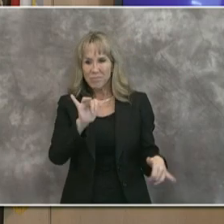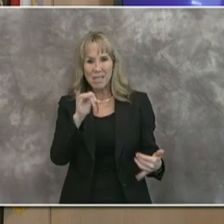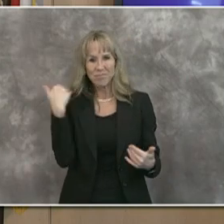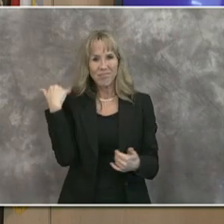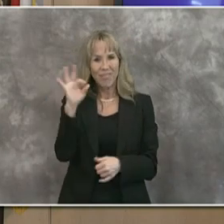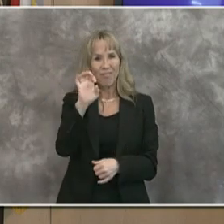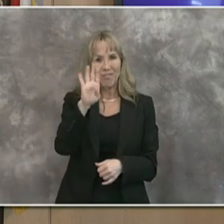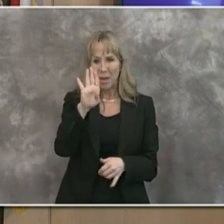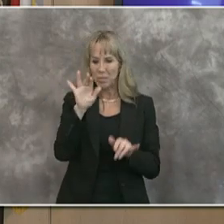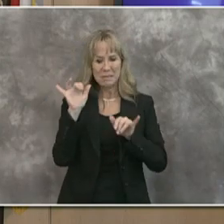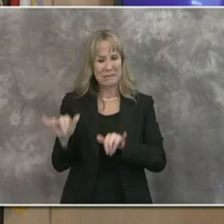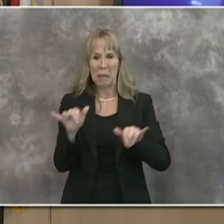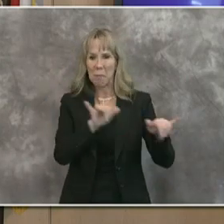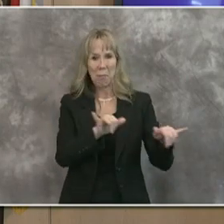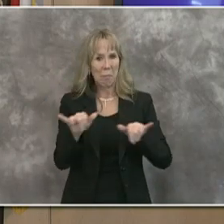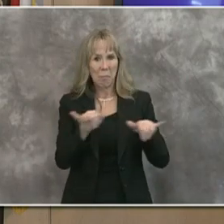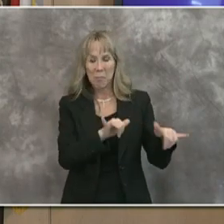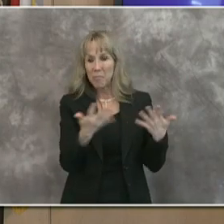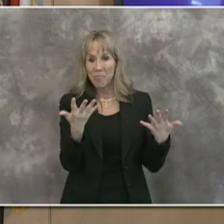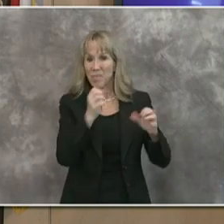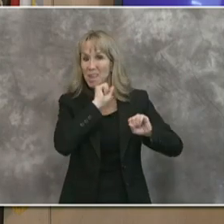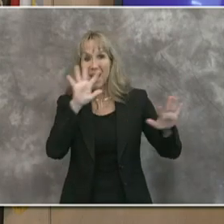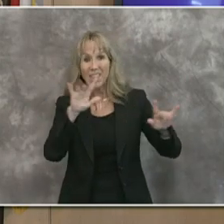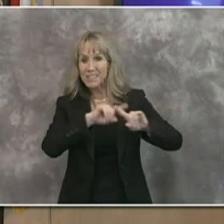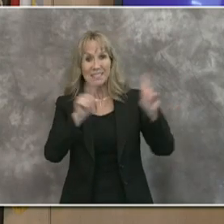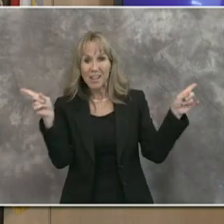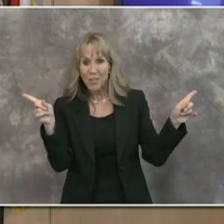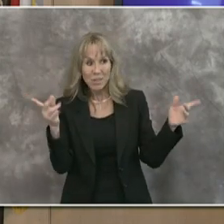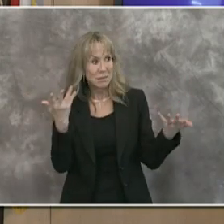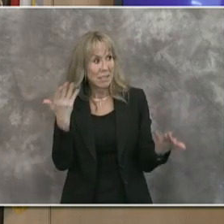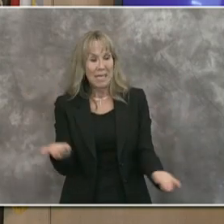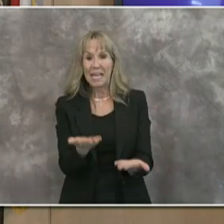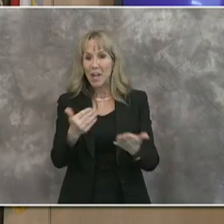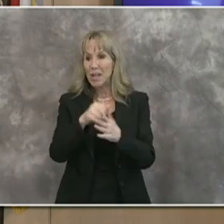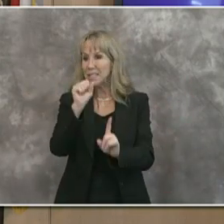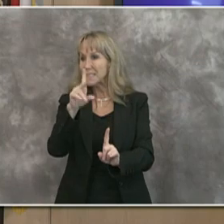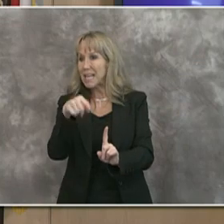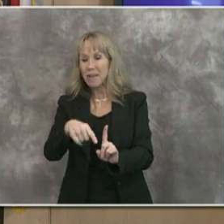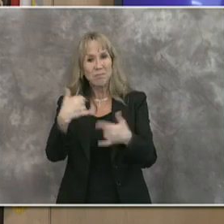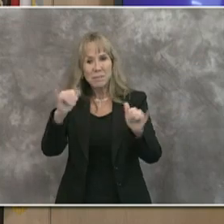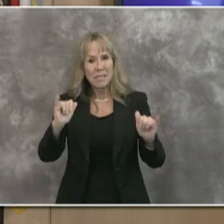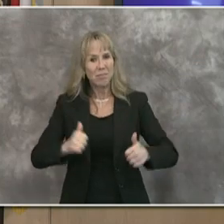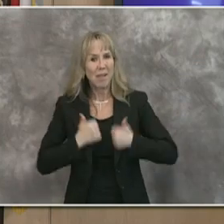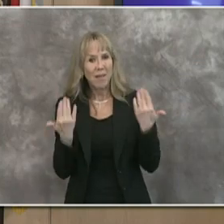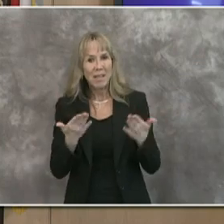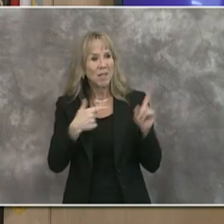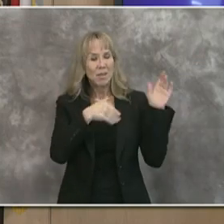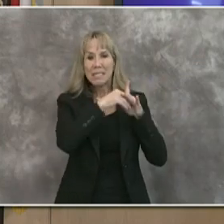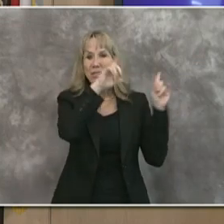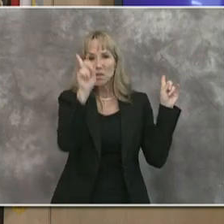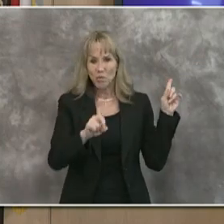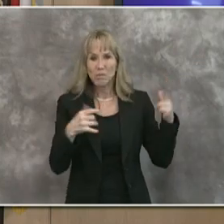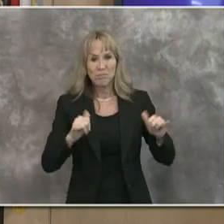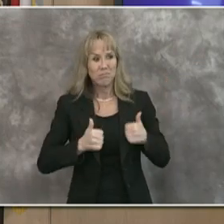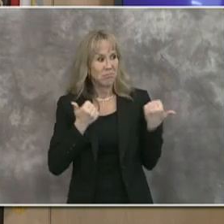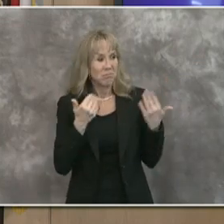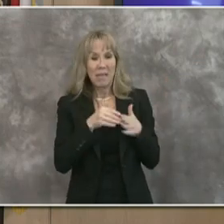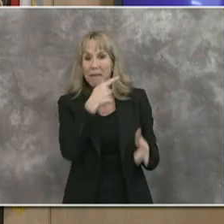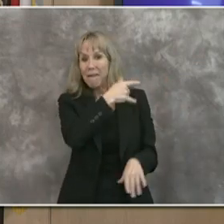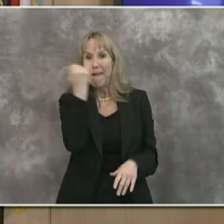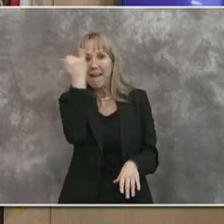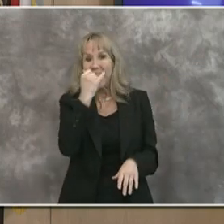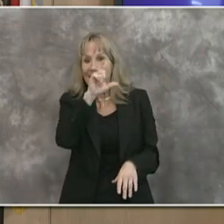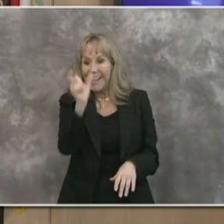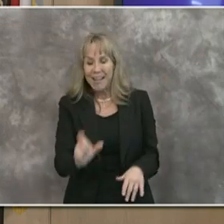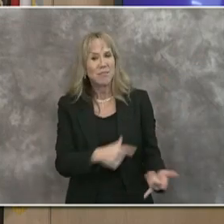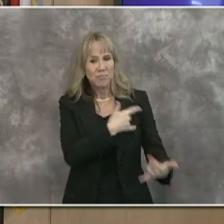in February. It's exactly the same today in San Diego as it was in Detroit or New York or Italy or anywhere else. And so what